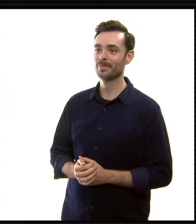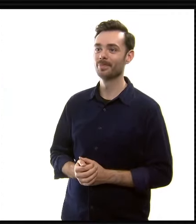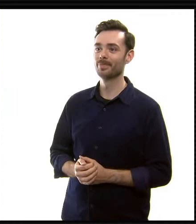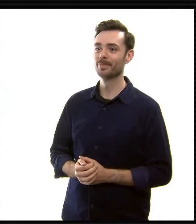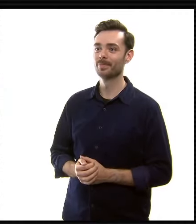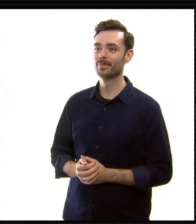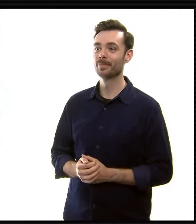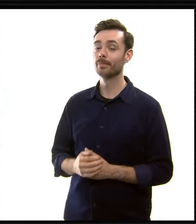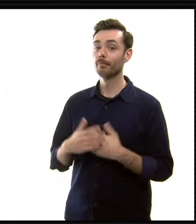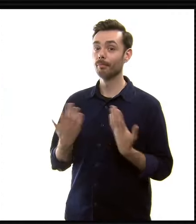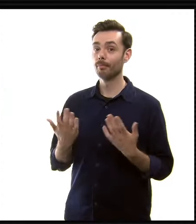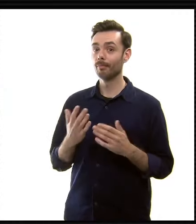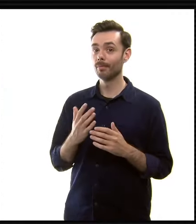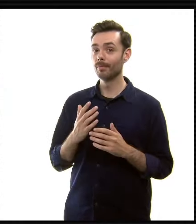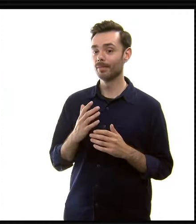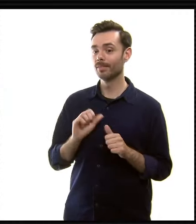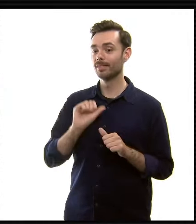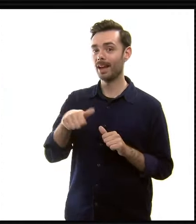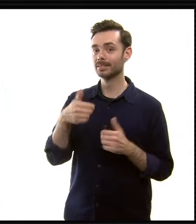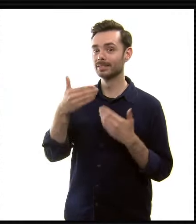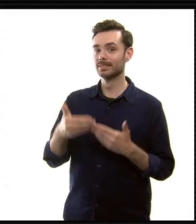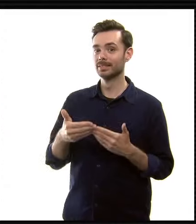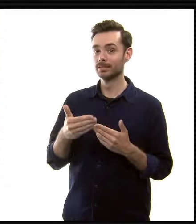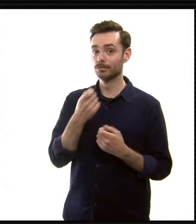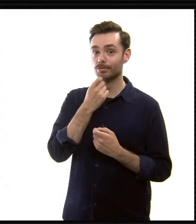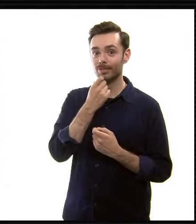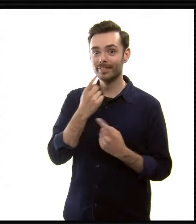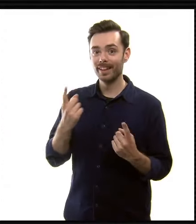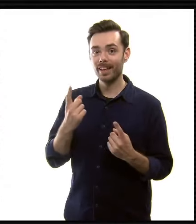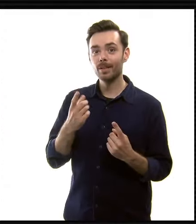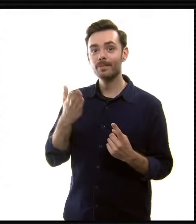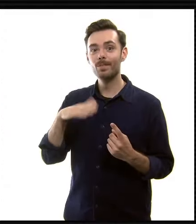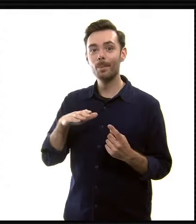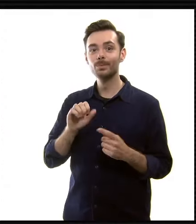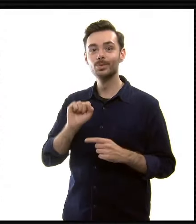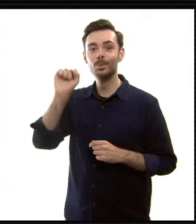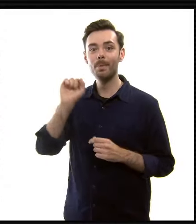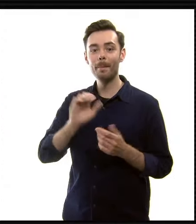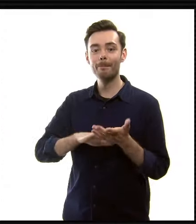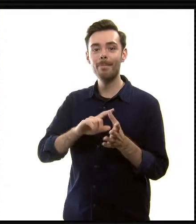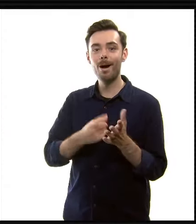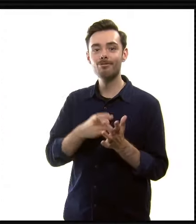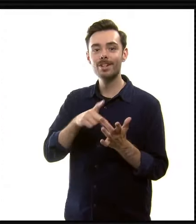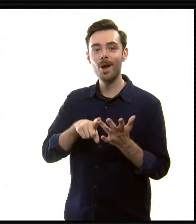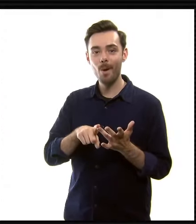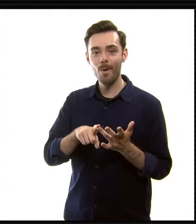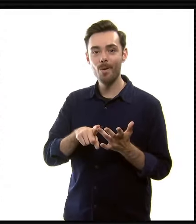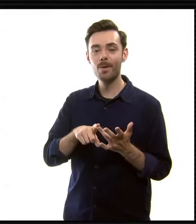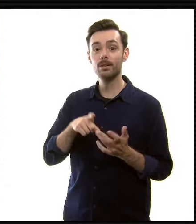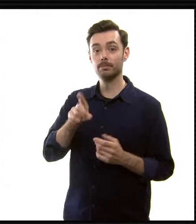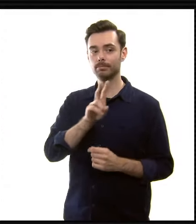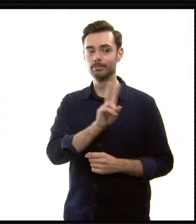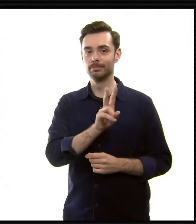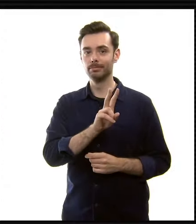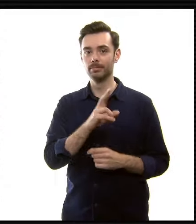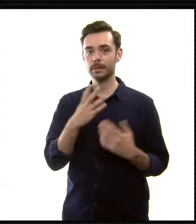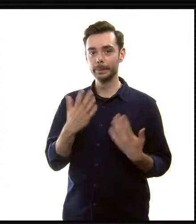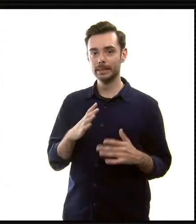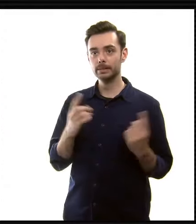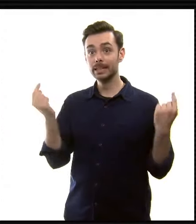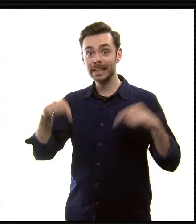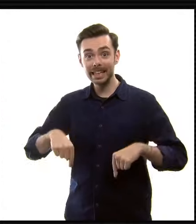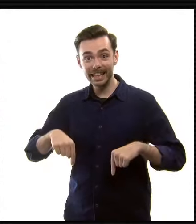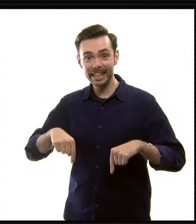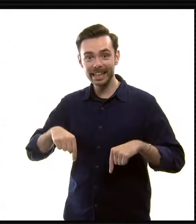unveil something new and very cool from LEGO Super Mario, they've been busy searching the LEGO house right here in an